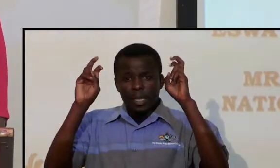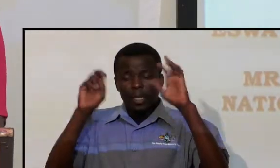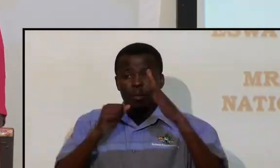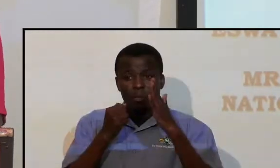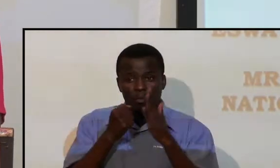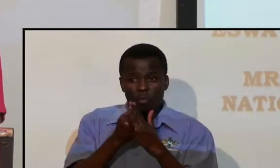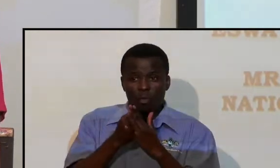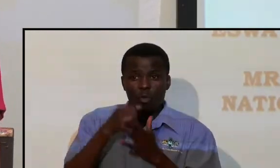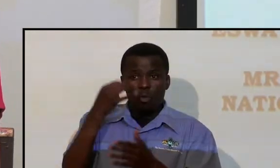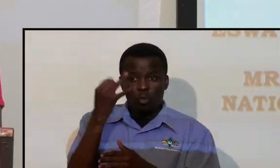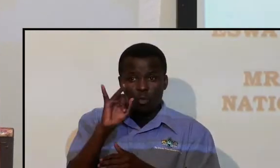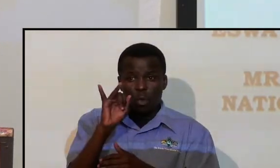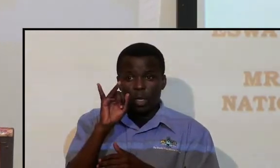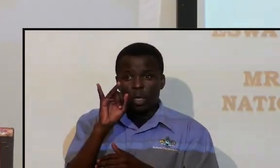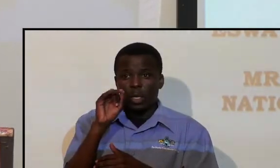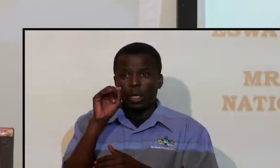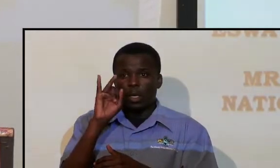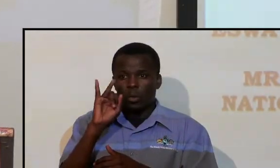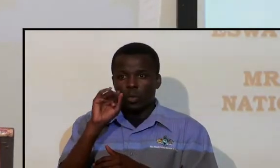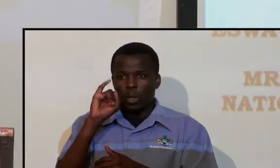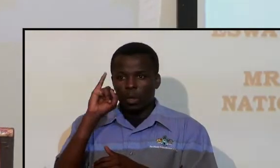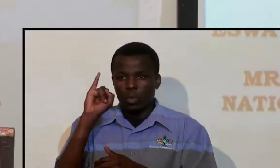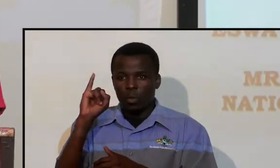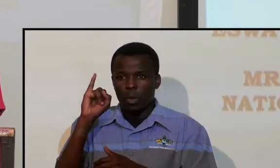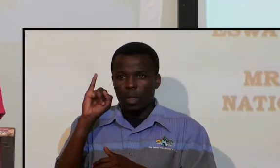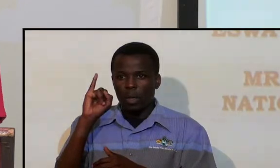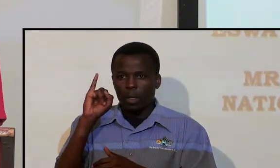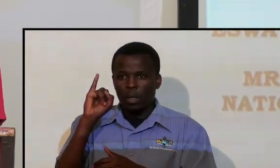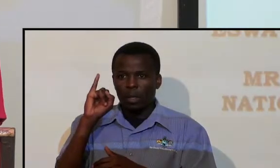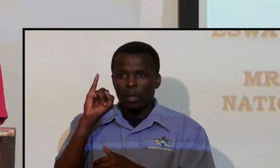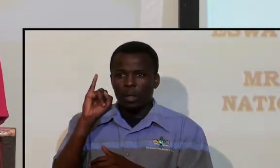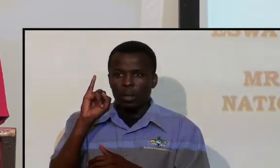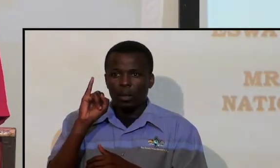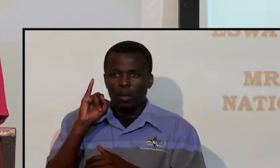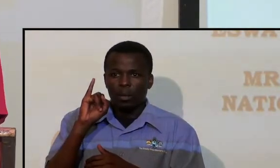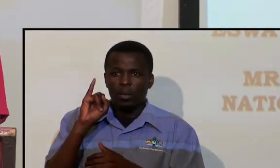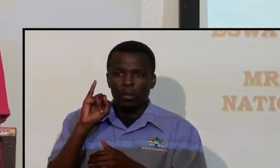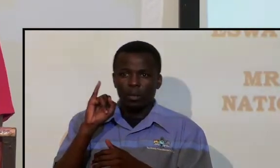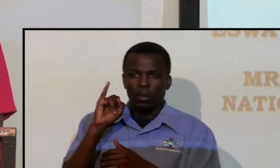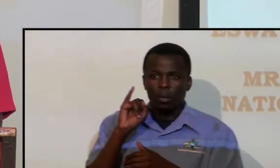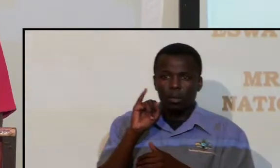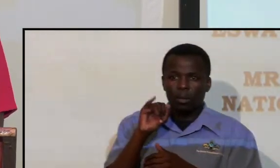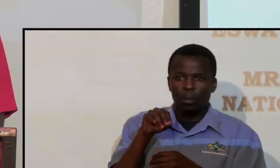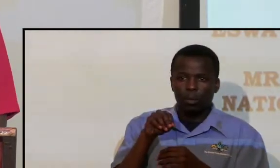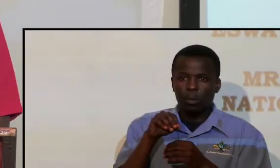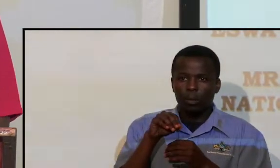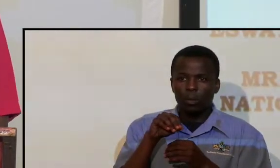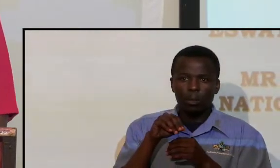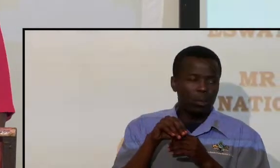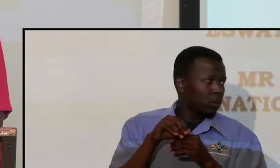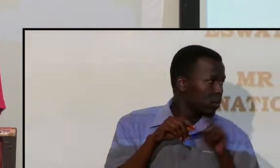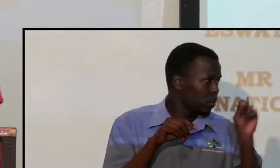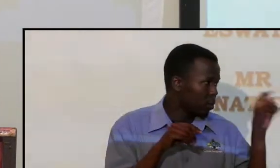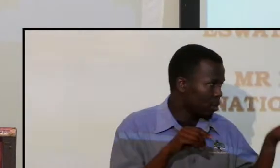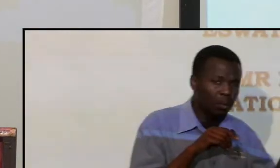are excited that it talks about making sure that we don't leave any person